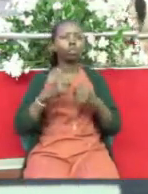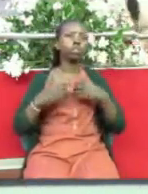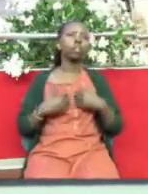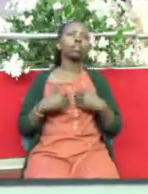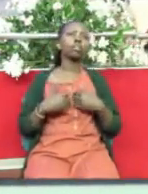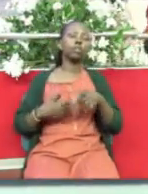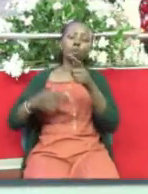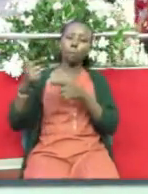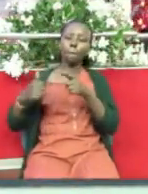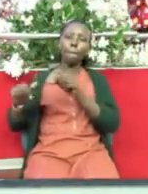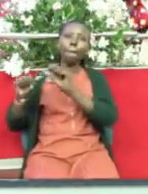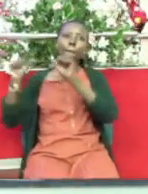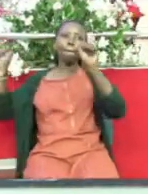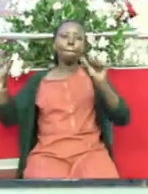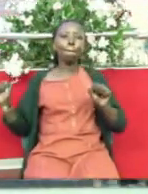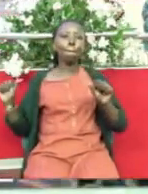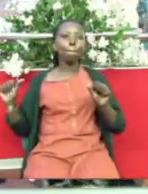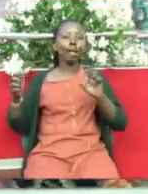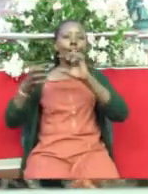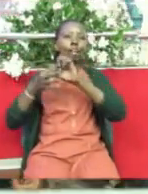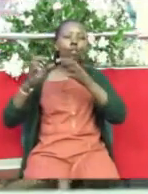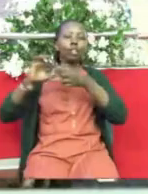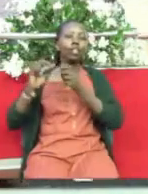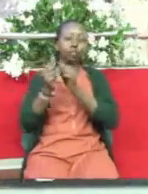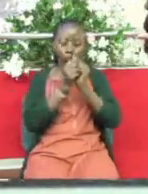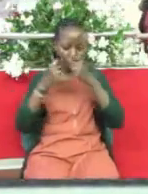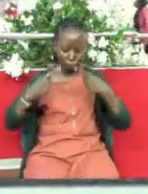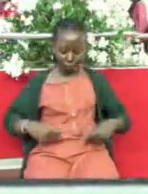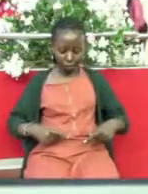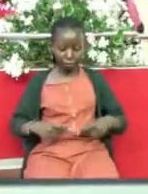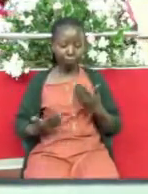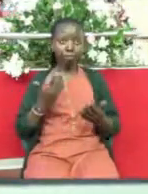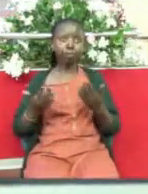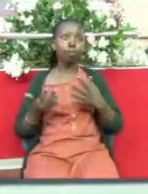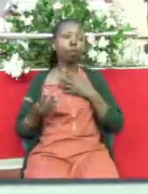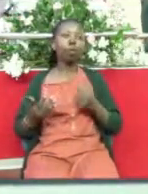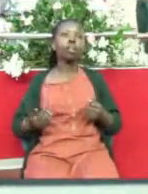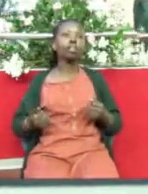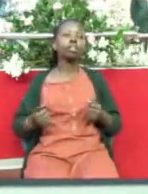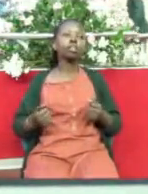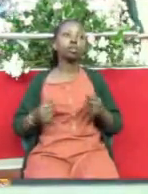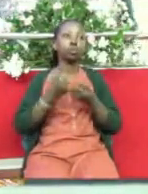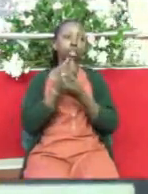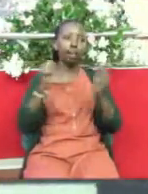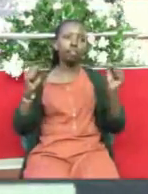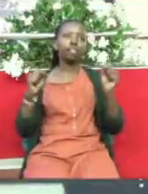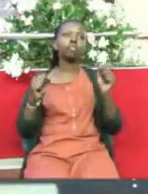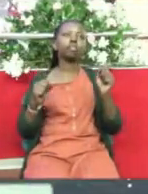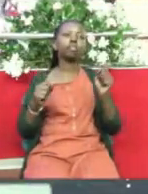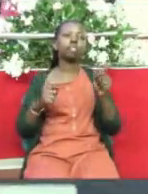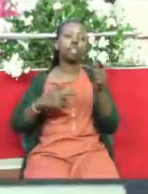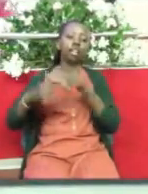can come running so that you can connect to someone. Maybe you need to receive the Lord Jesus Christ. You can come